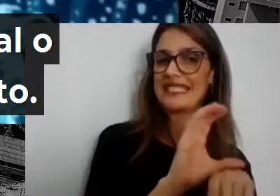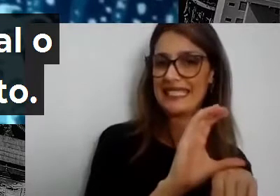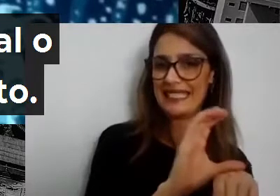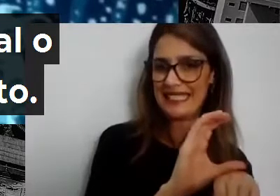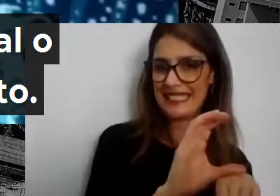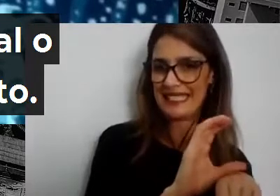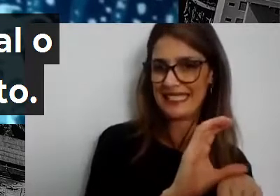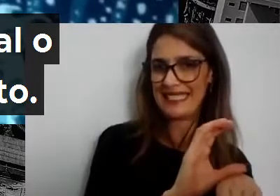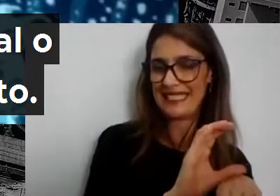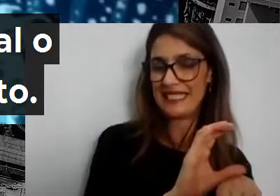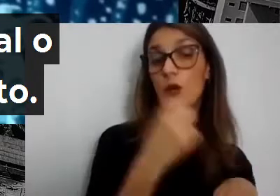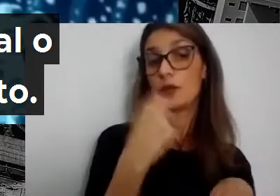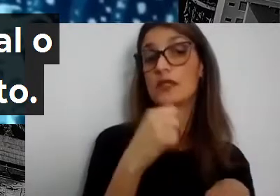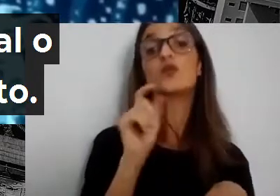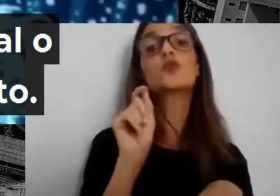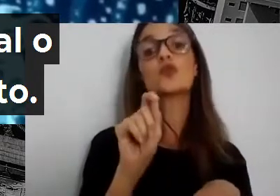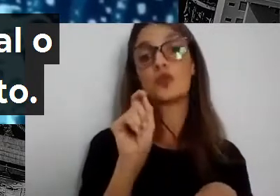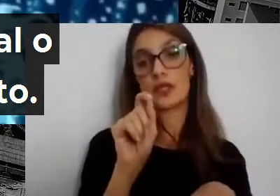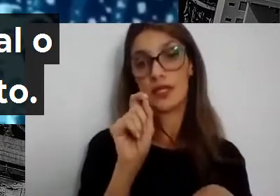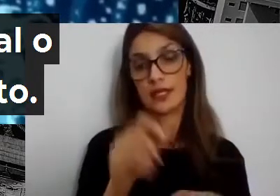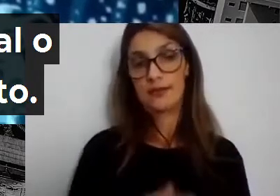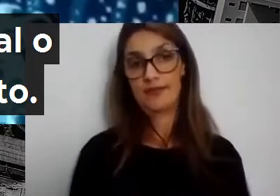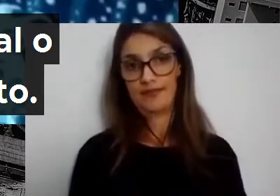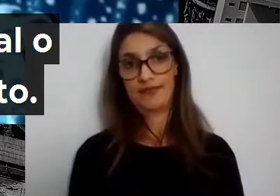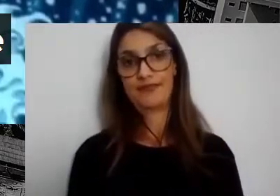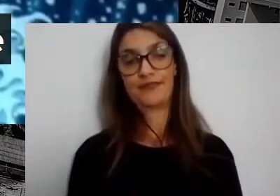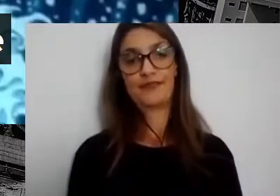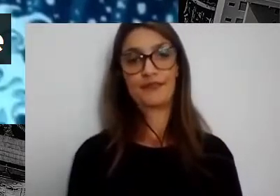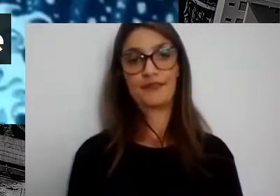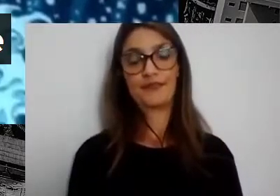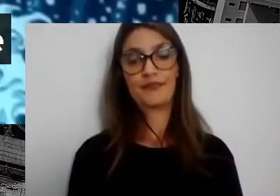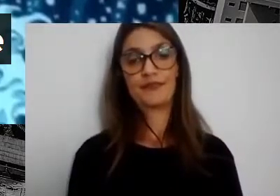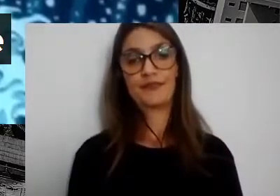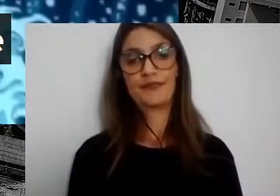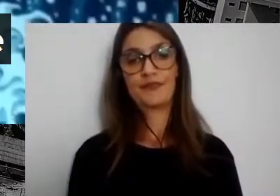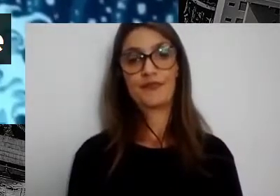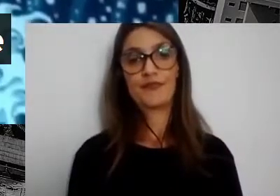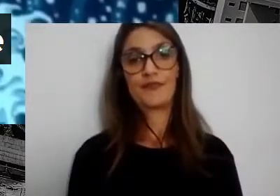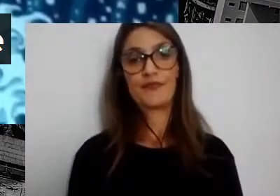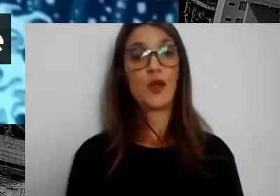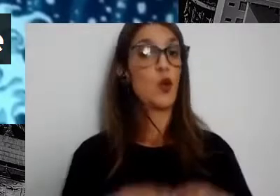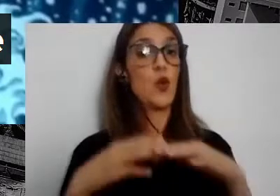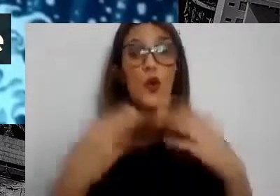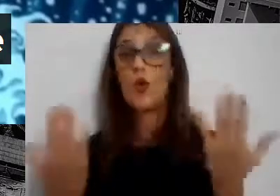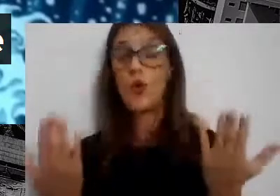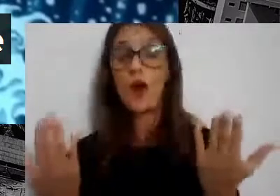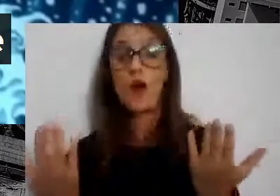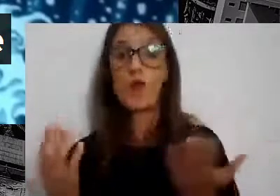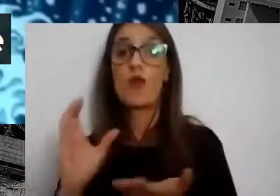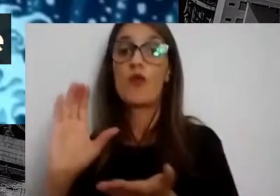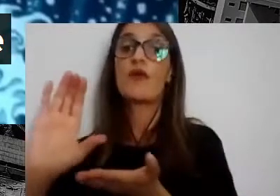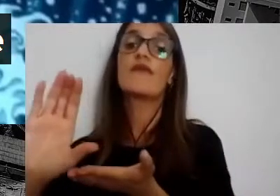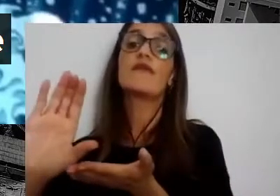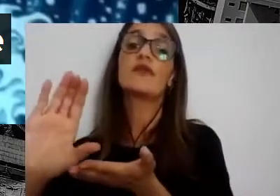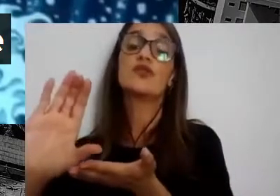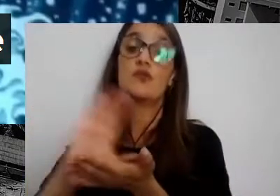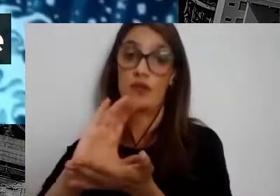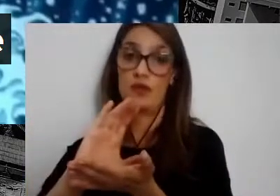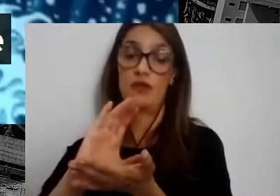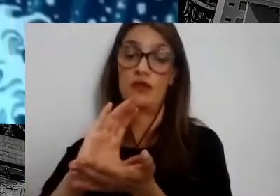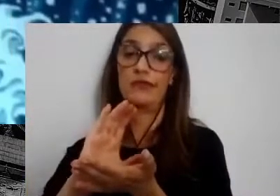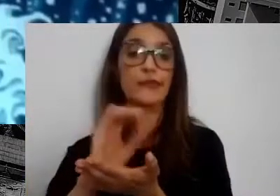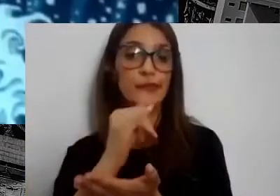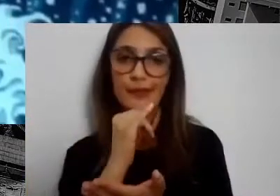is the suite of services that come from the investment. And I'll give you a very concrete example. If you're developing a